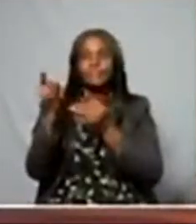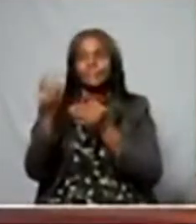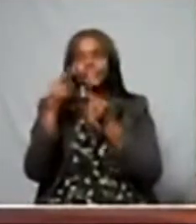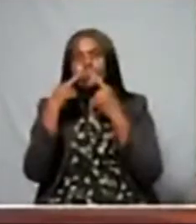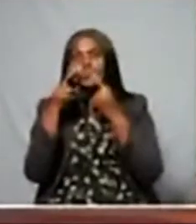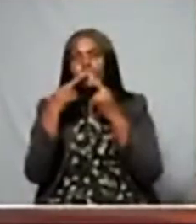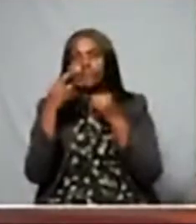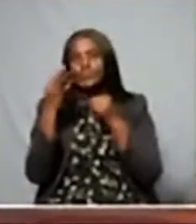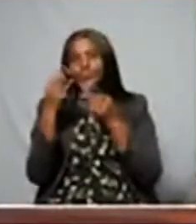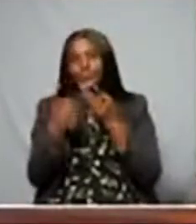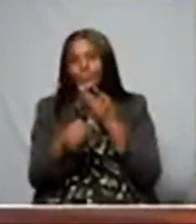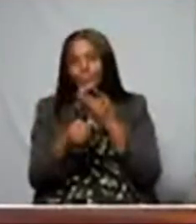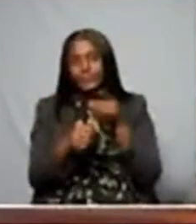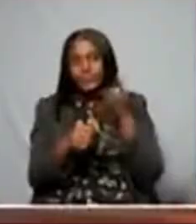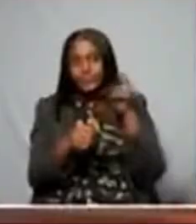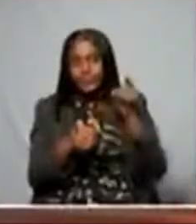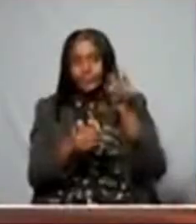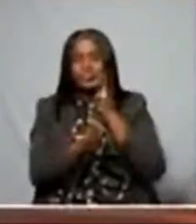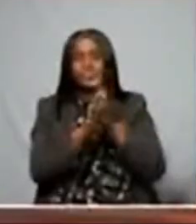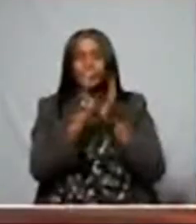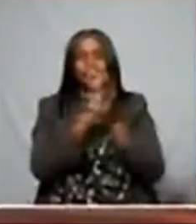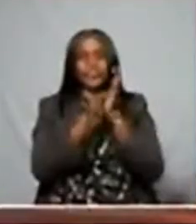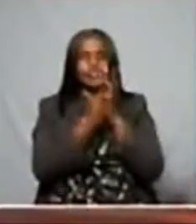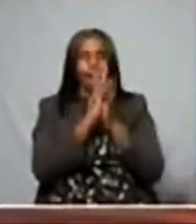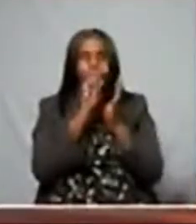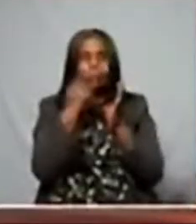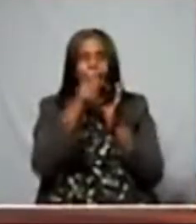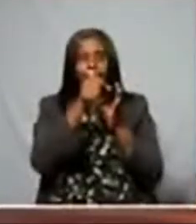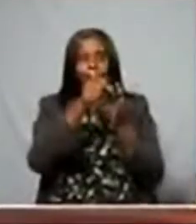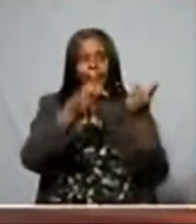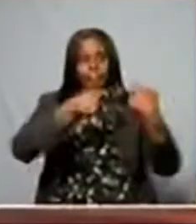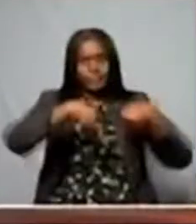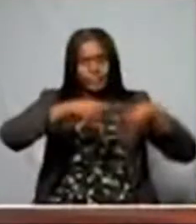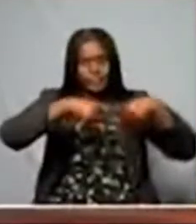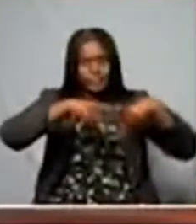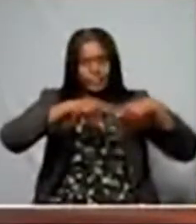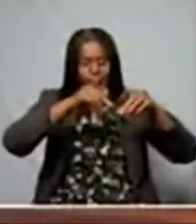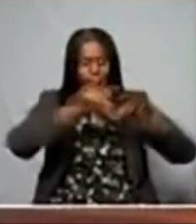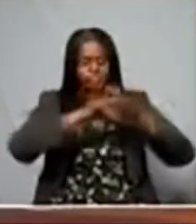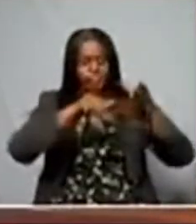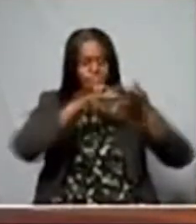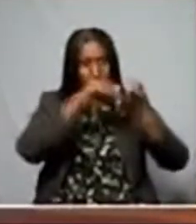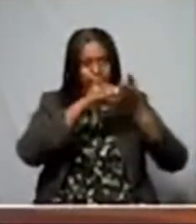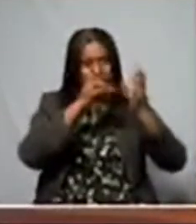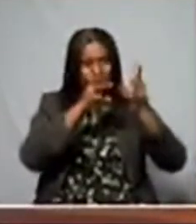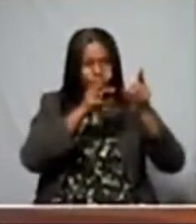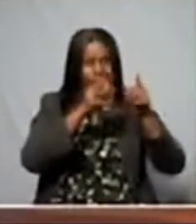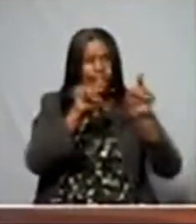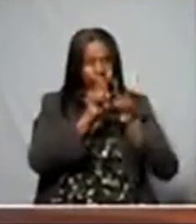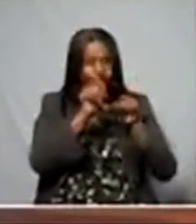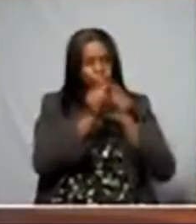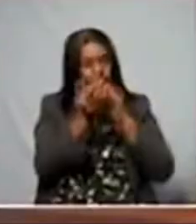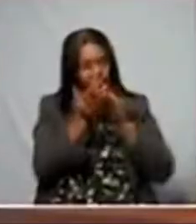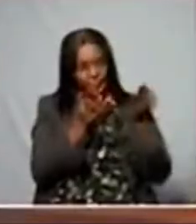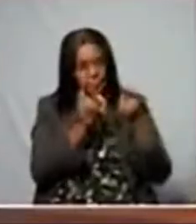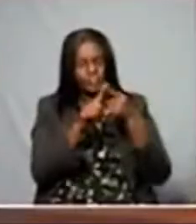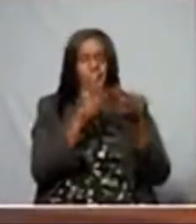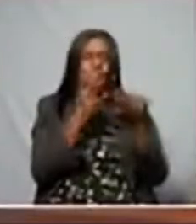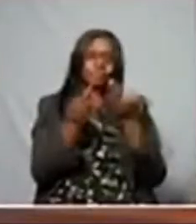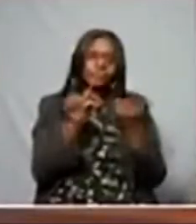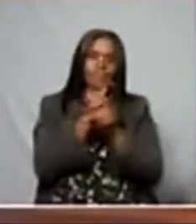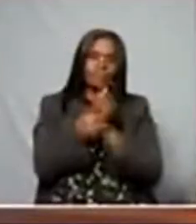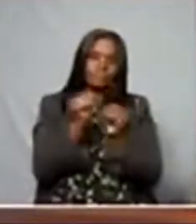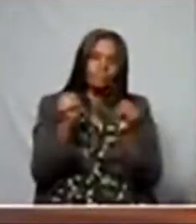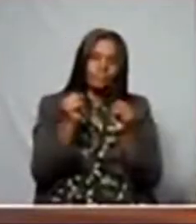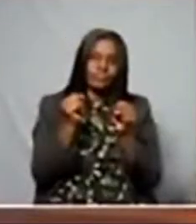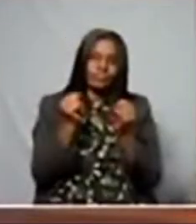result of the contractors who were procured in a decentralized manner also failing to. Maybe the